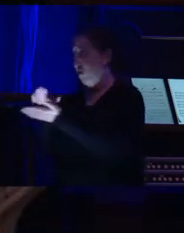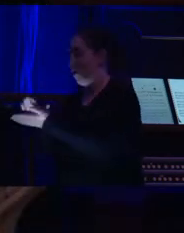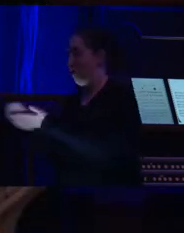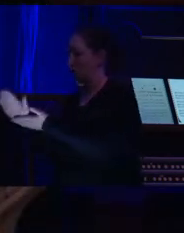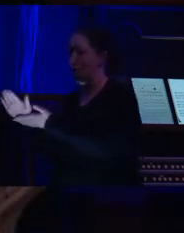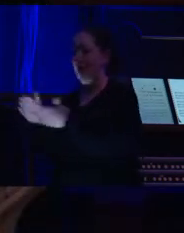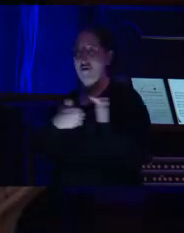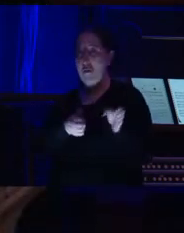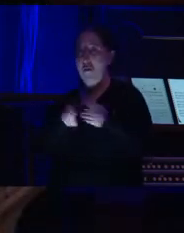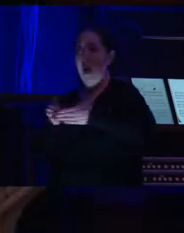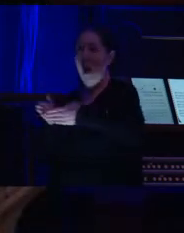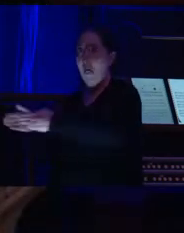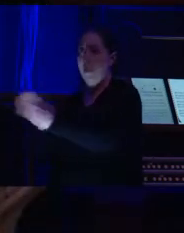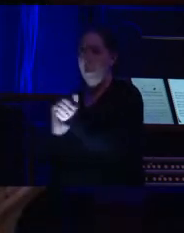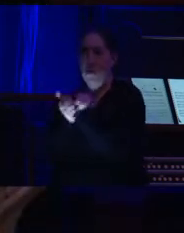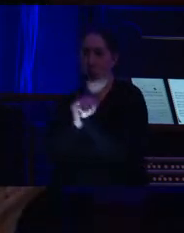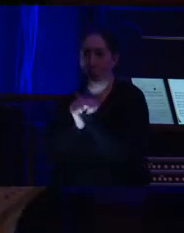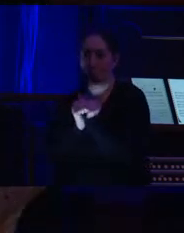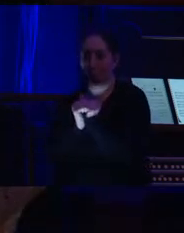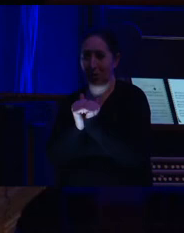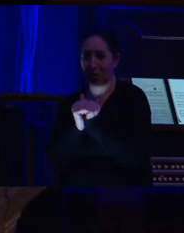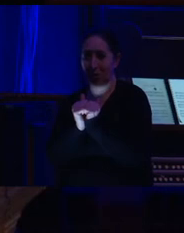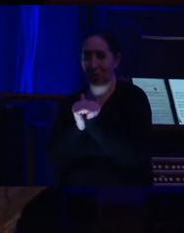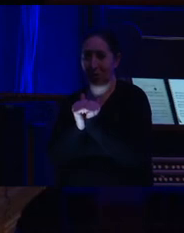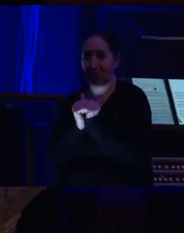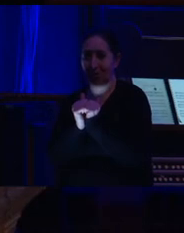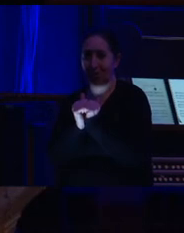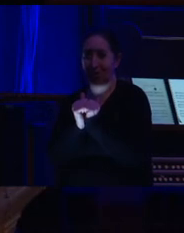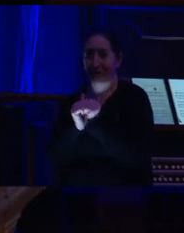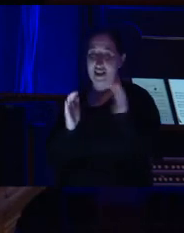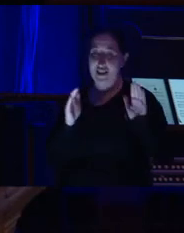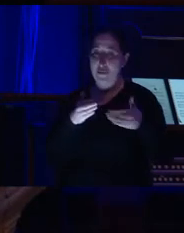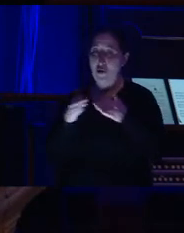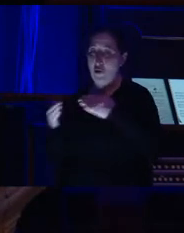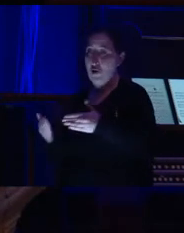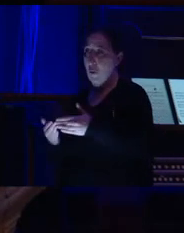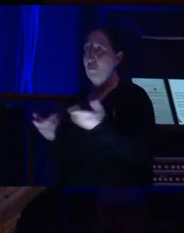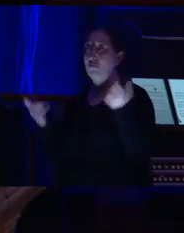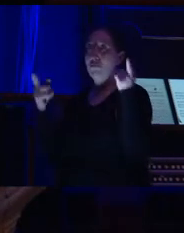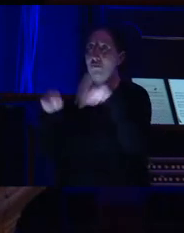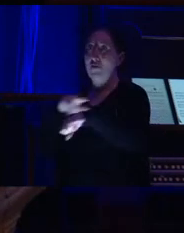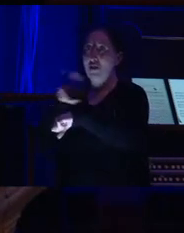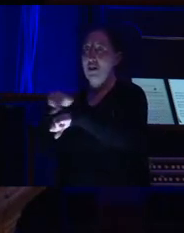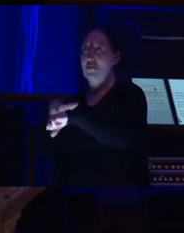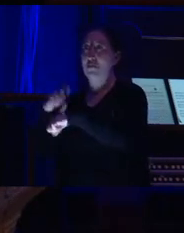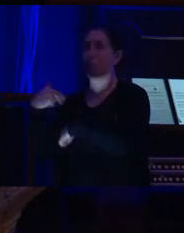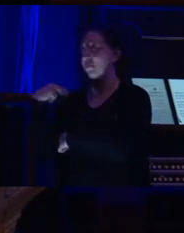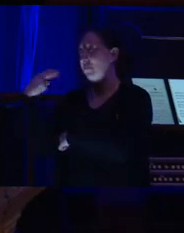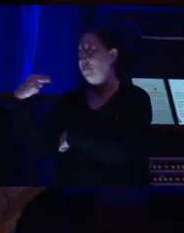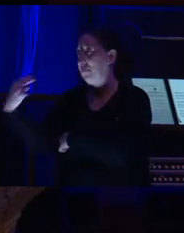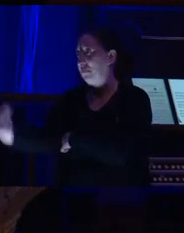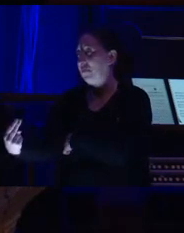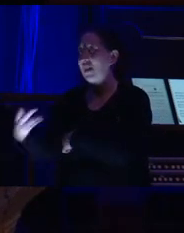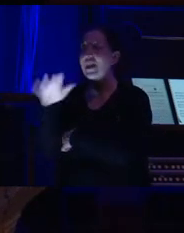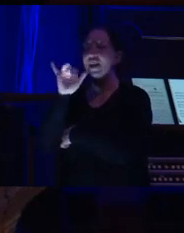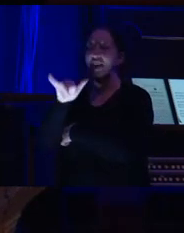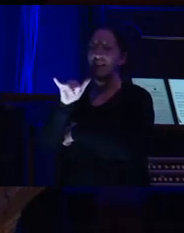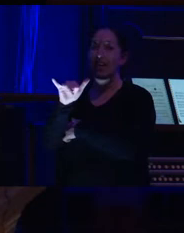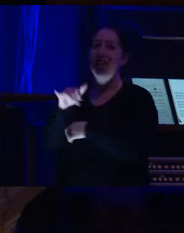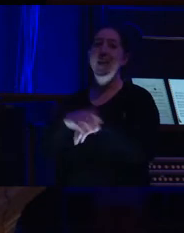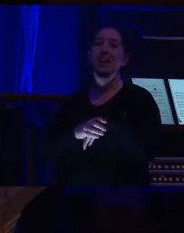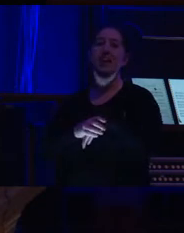the path in sports best fitted to its own circumstances and its own history. And that is as it should